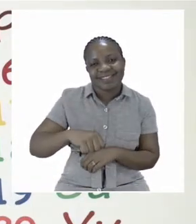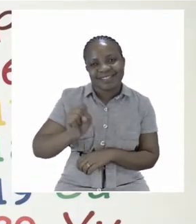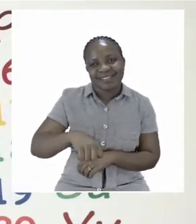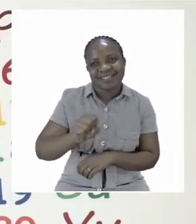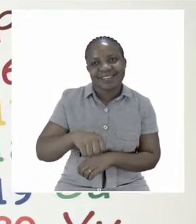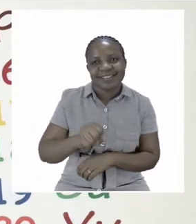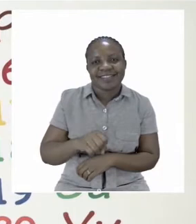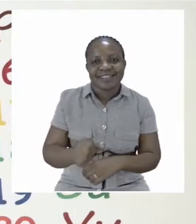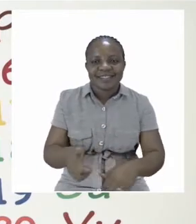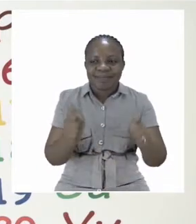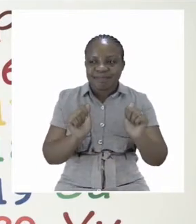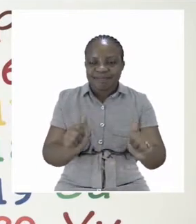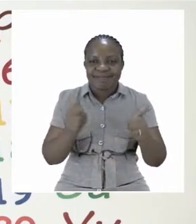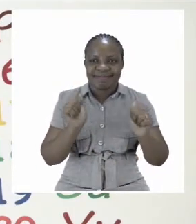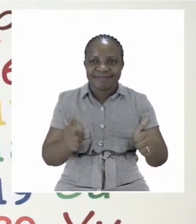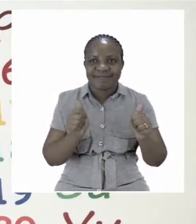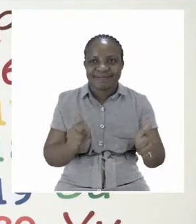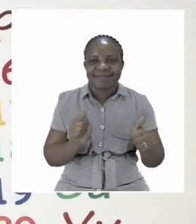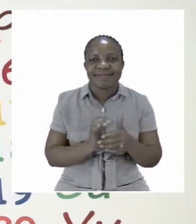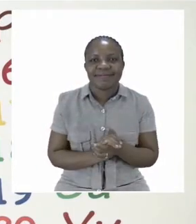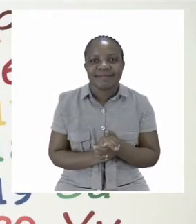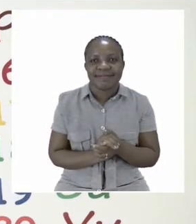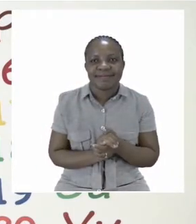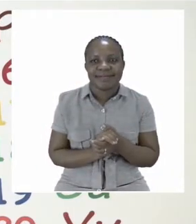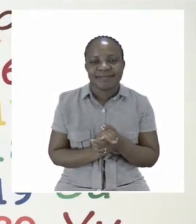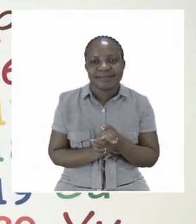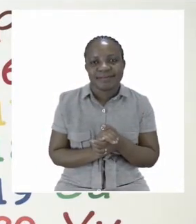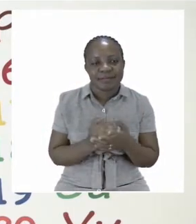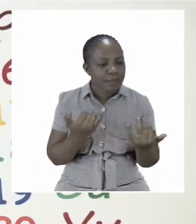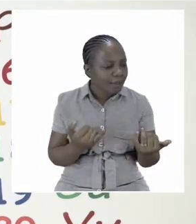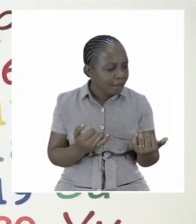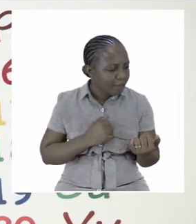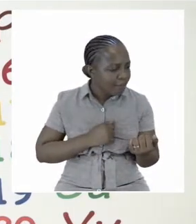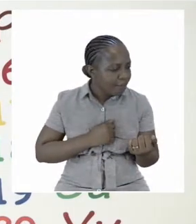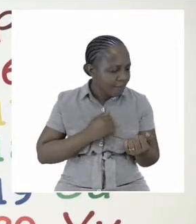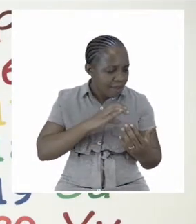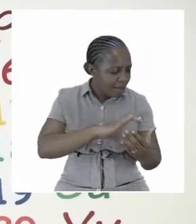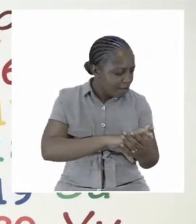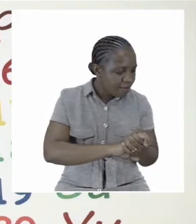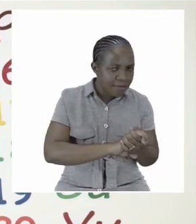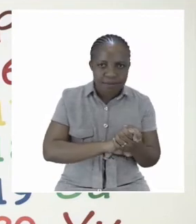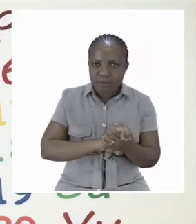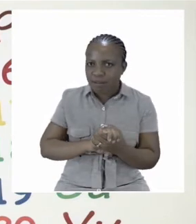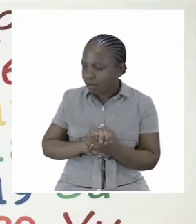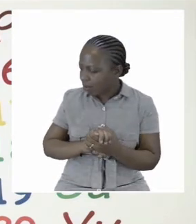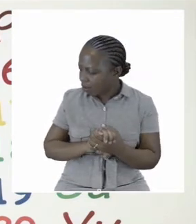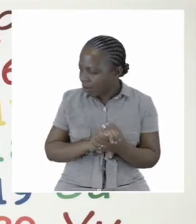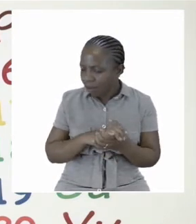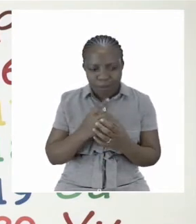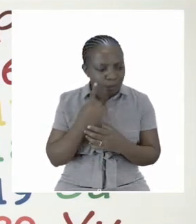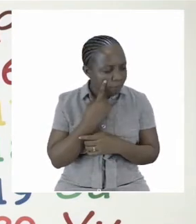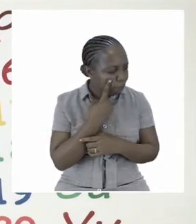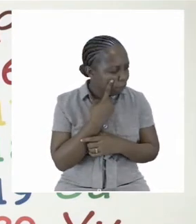Yay! Good job, everyone! My dear friends, though, I have not seen